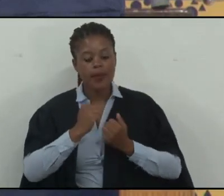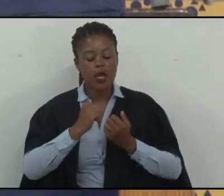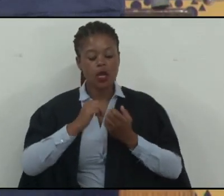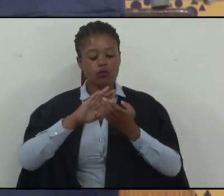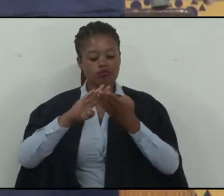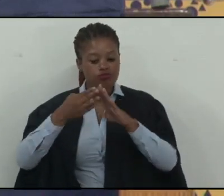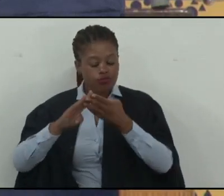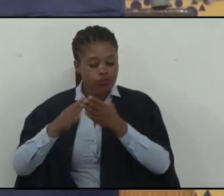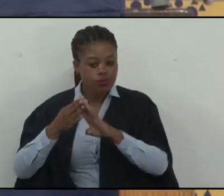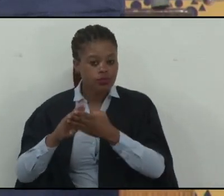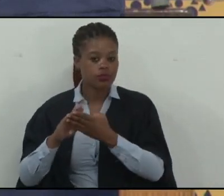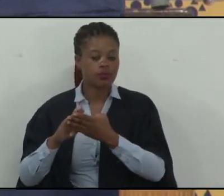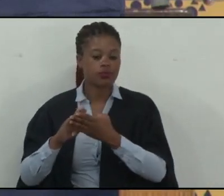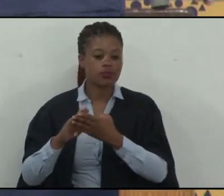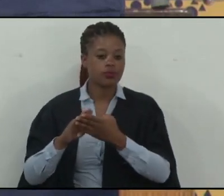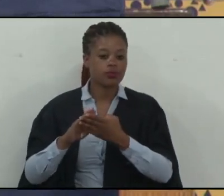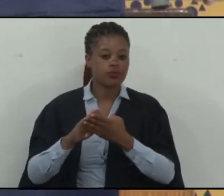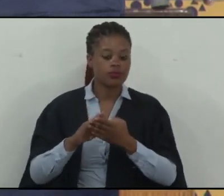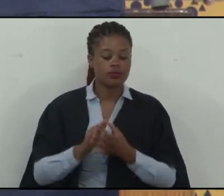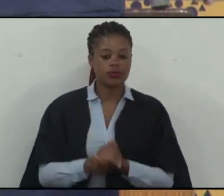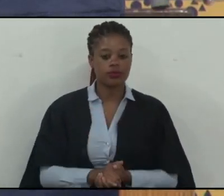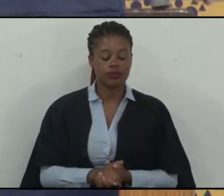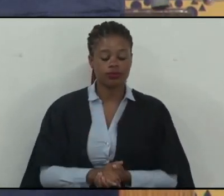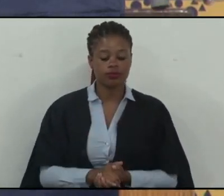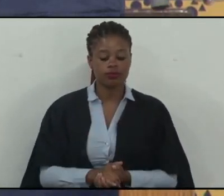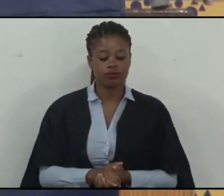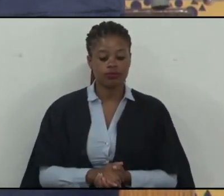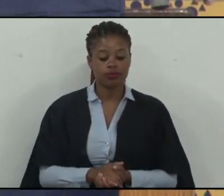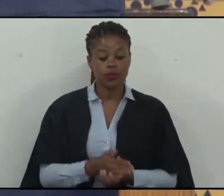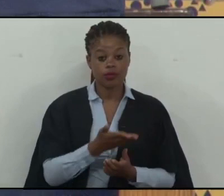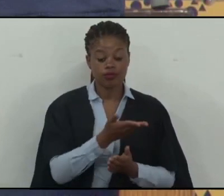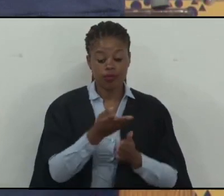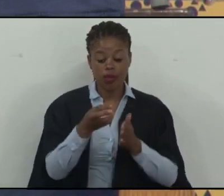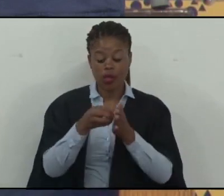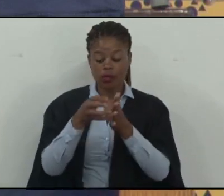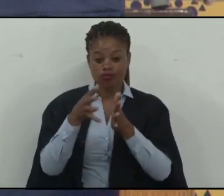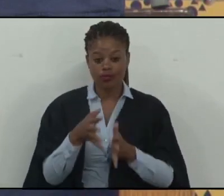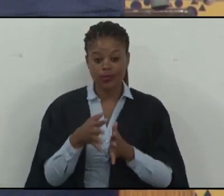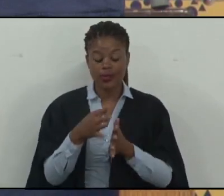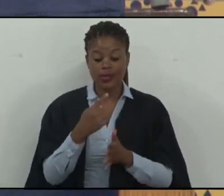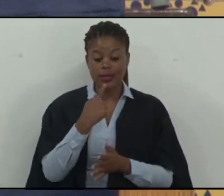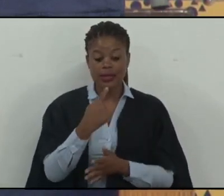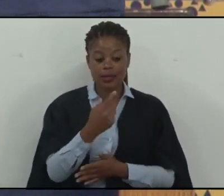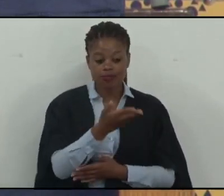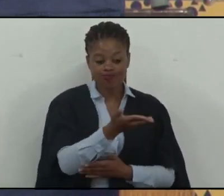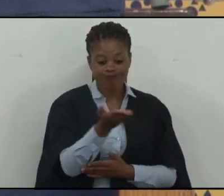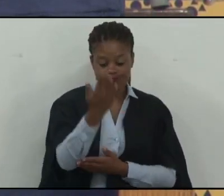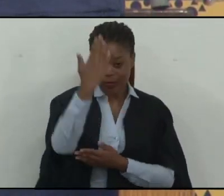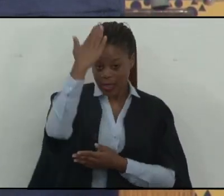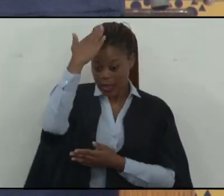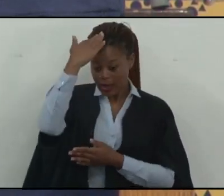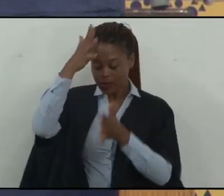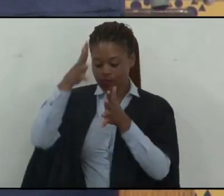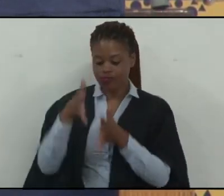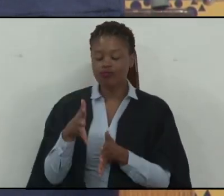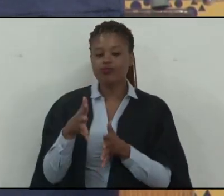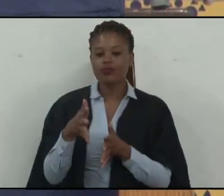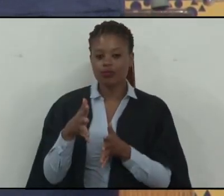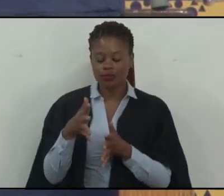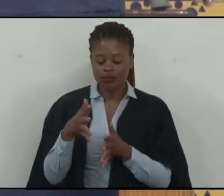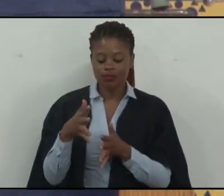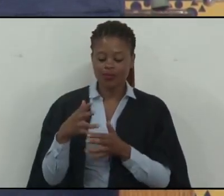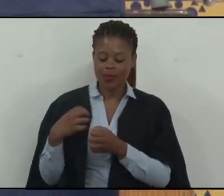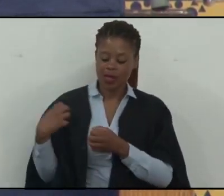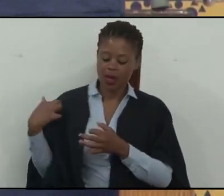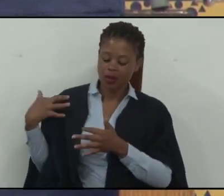community. So to the students, I want to say, the graduates, you've spent many